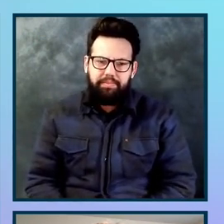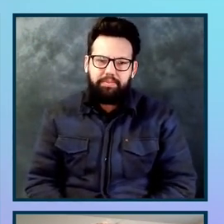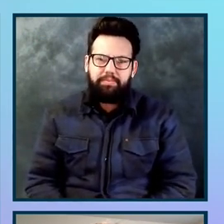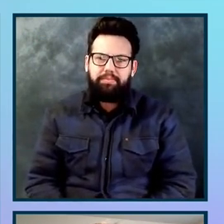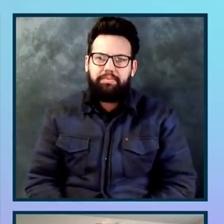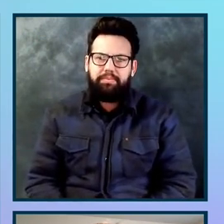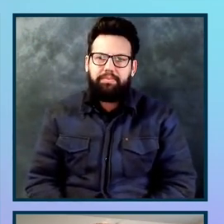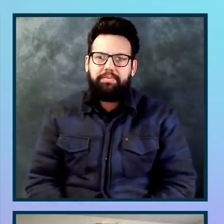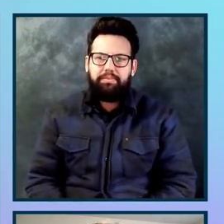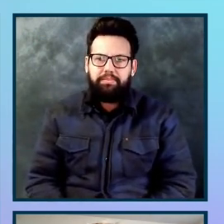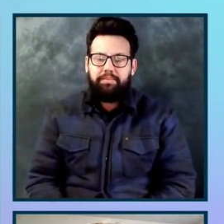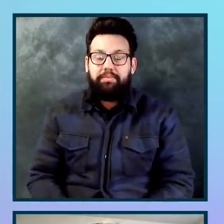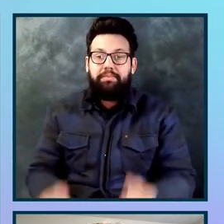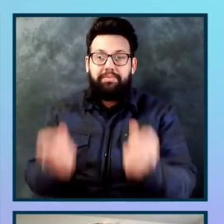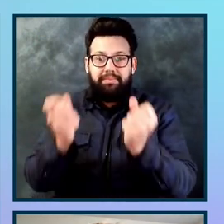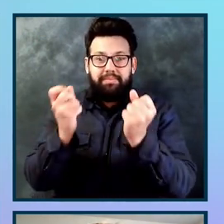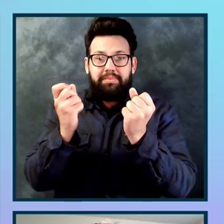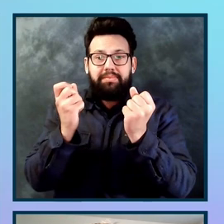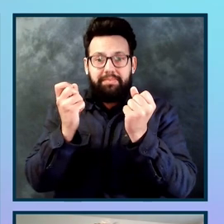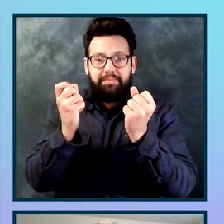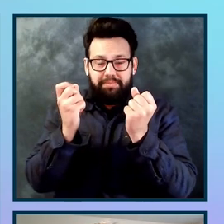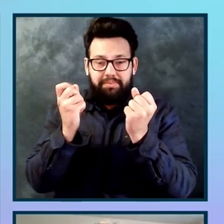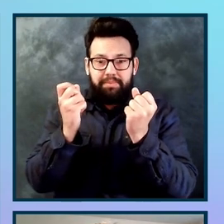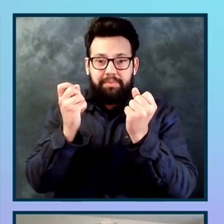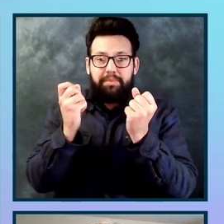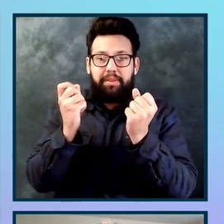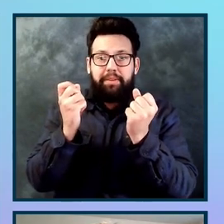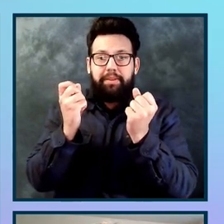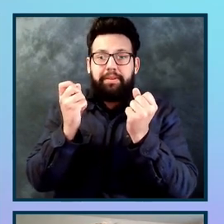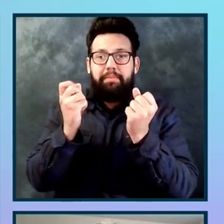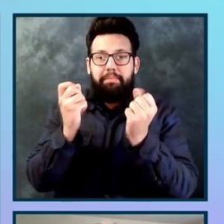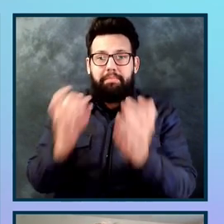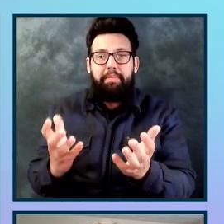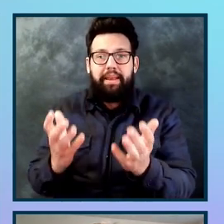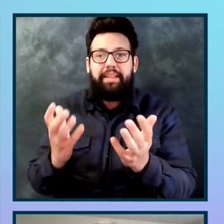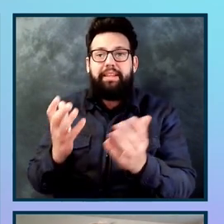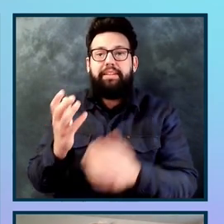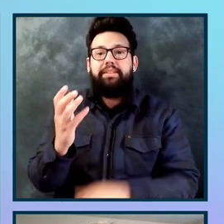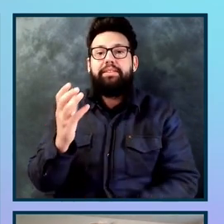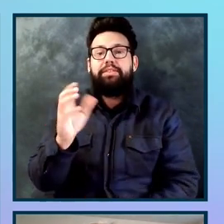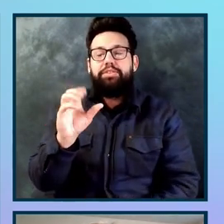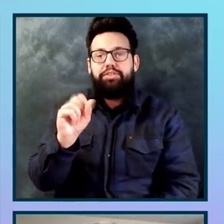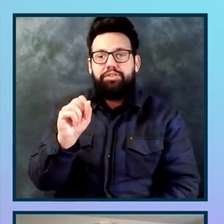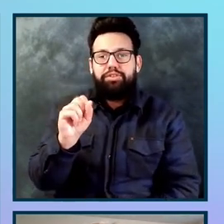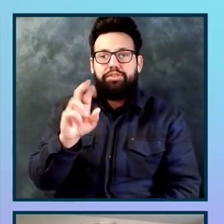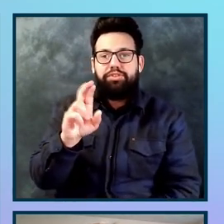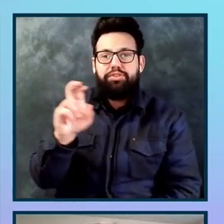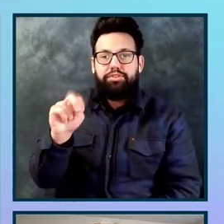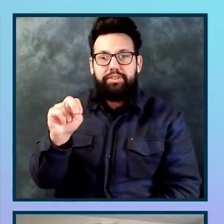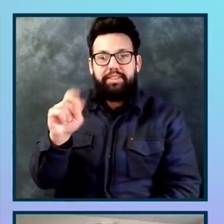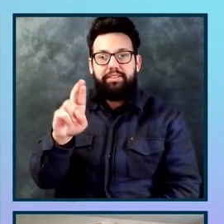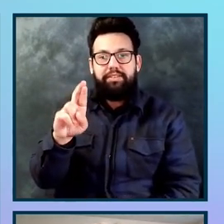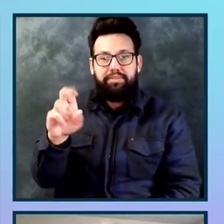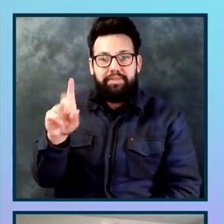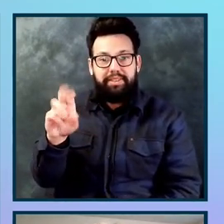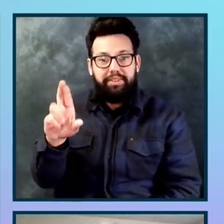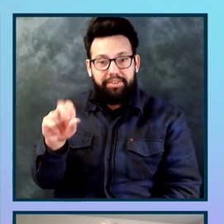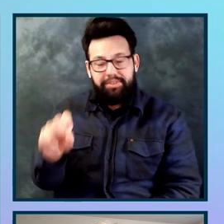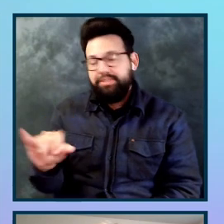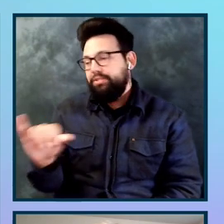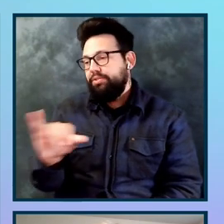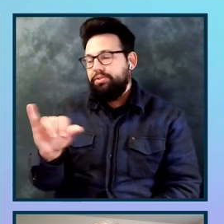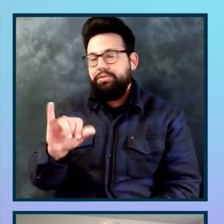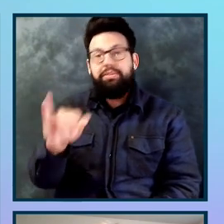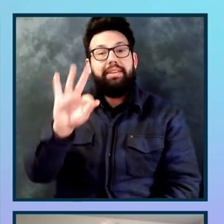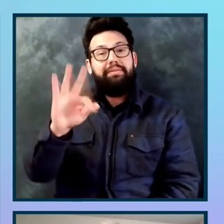Many screen readers customize also how a site gets presented. And in a way, that's the ultimate in user choice. If I want to